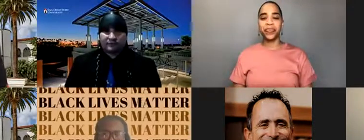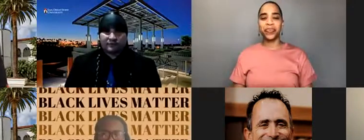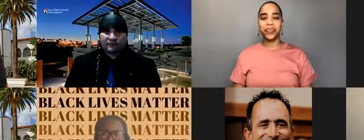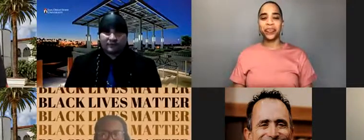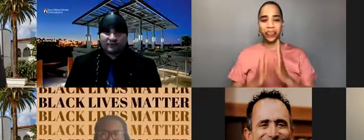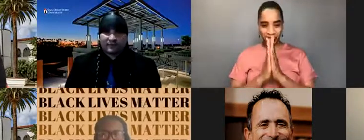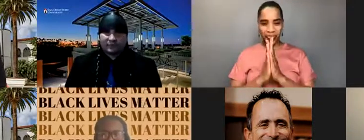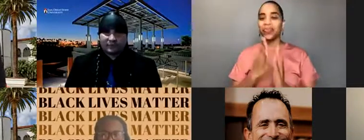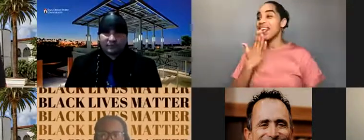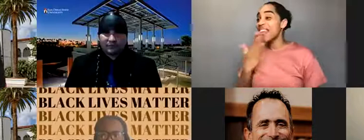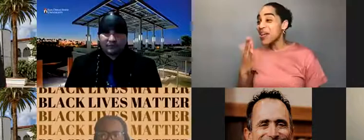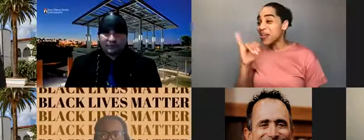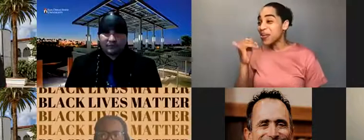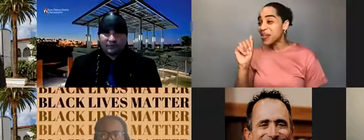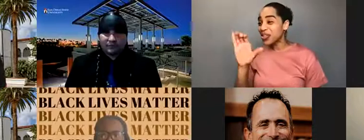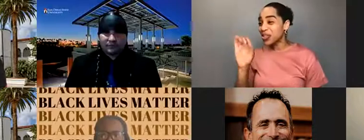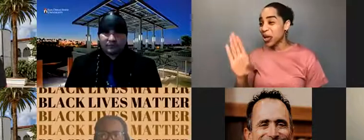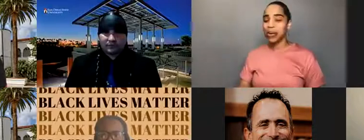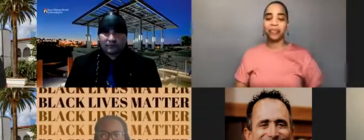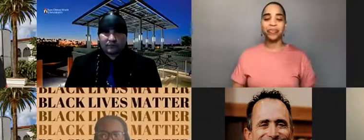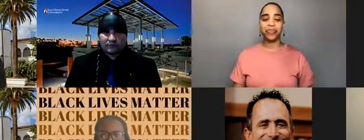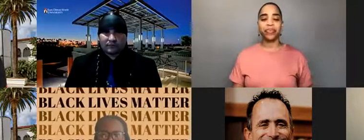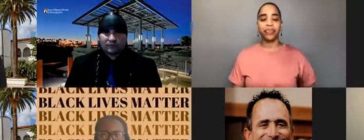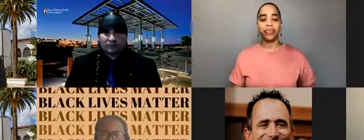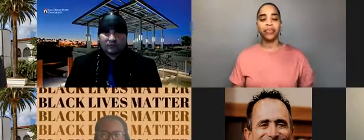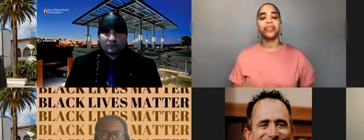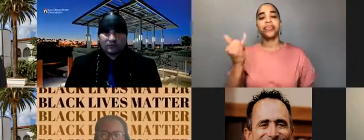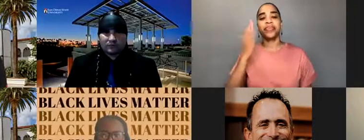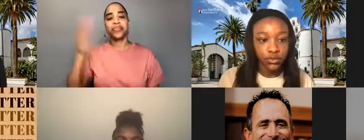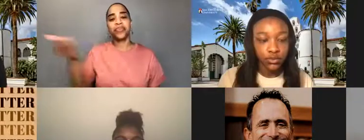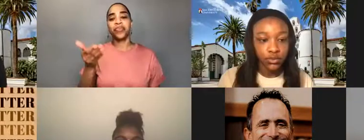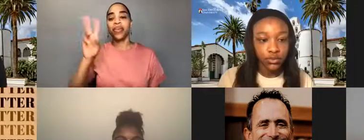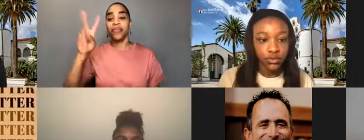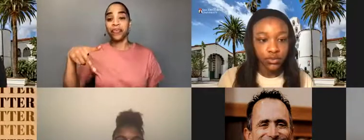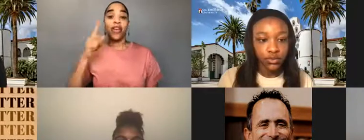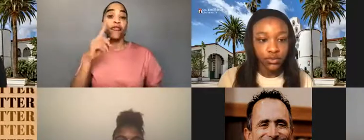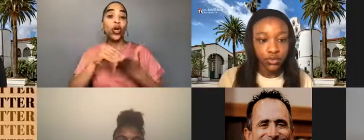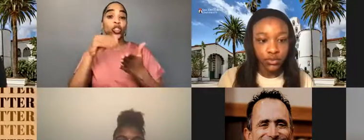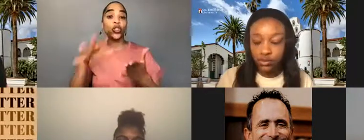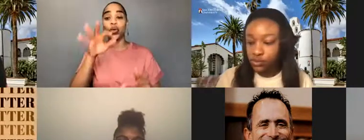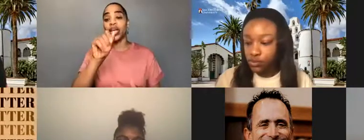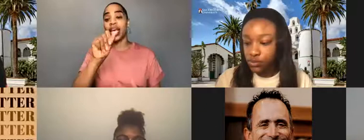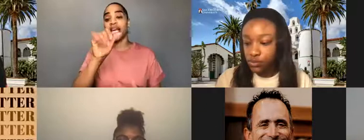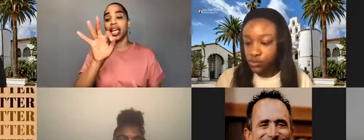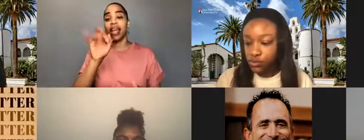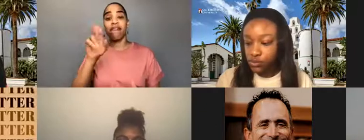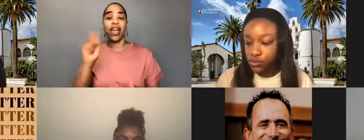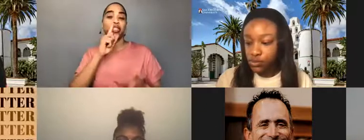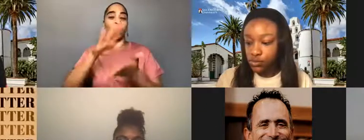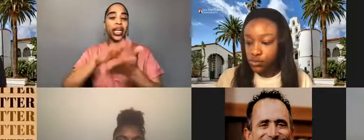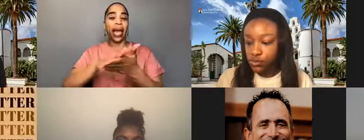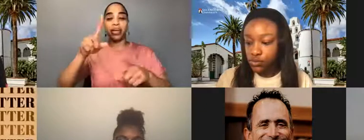Thank you, Jacob. Next, we'd like to welcome the Vice President of Student Affairs and Campus Diversity and